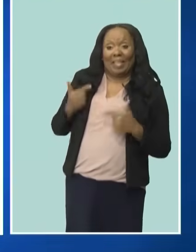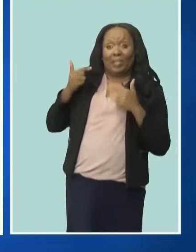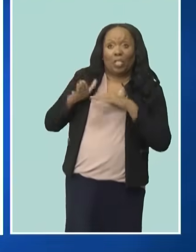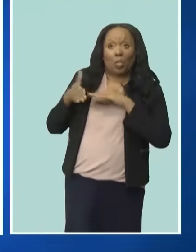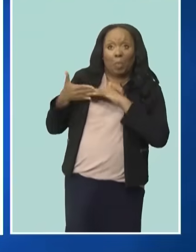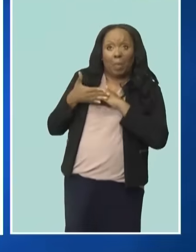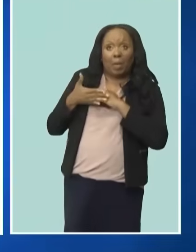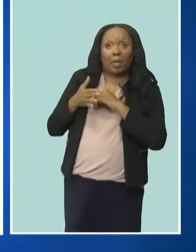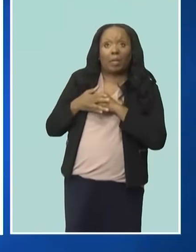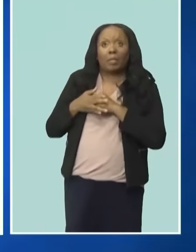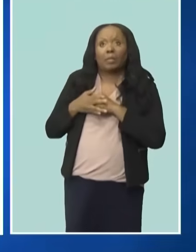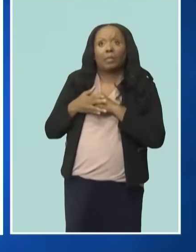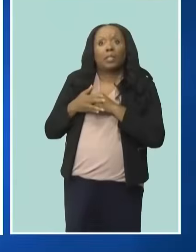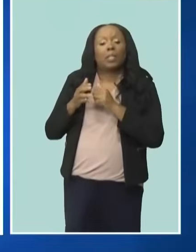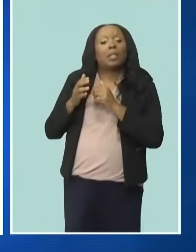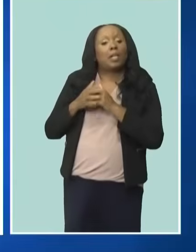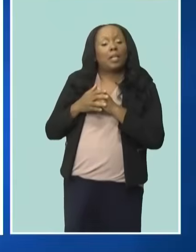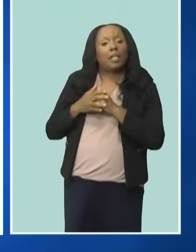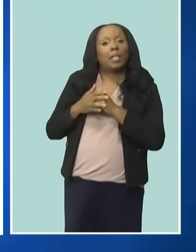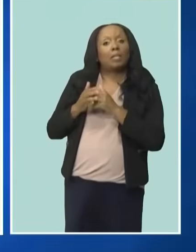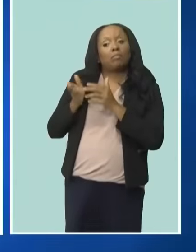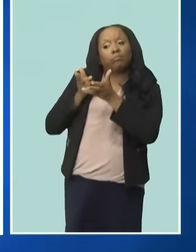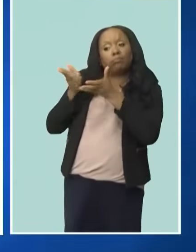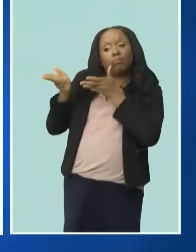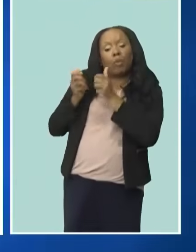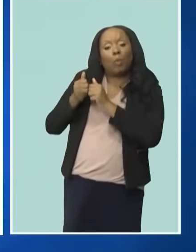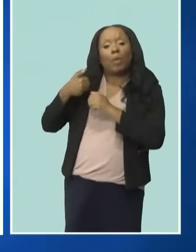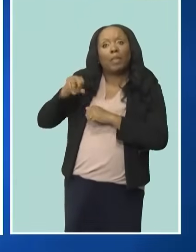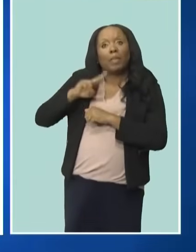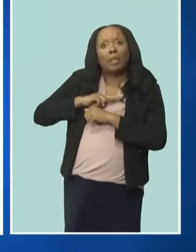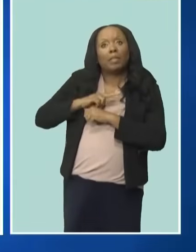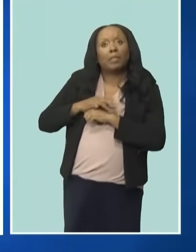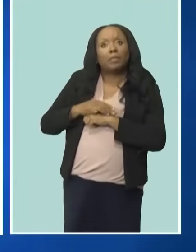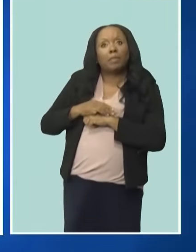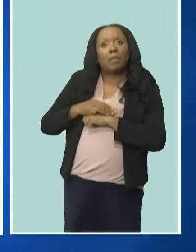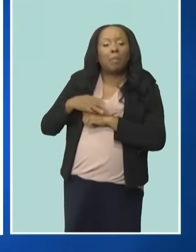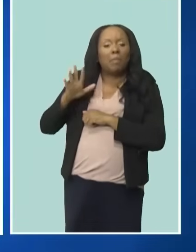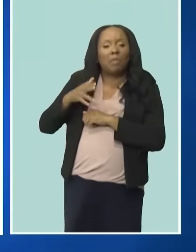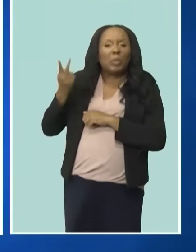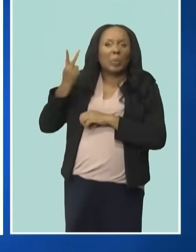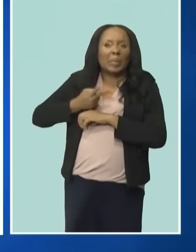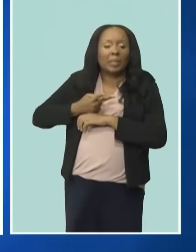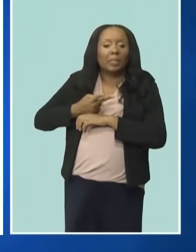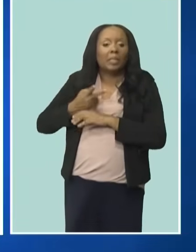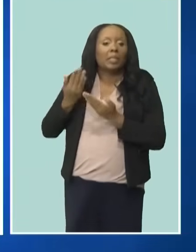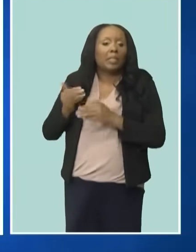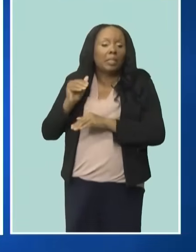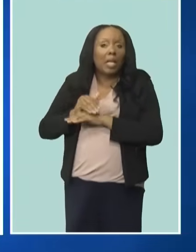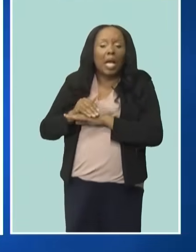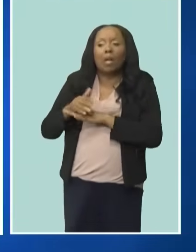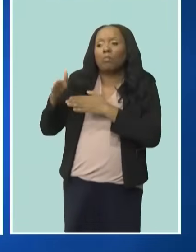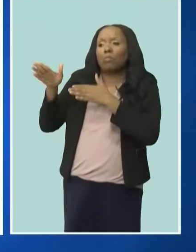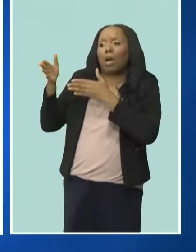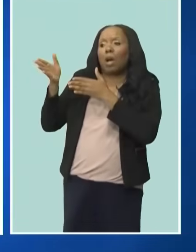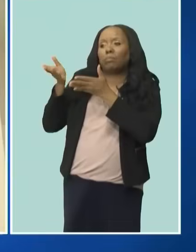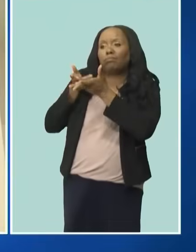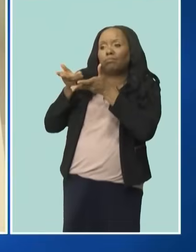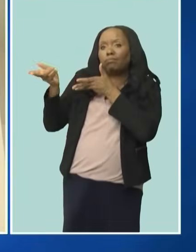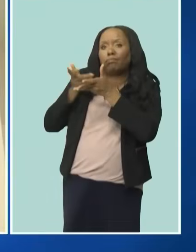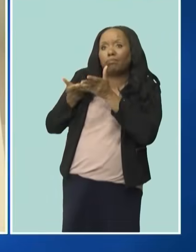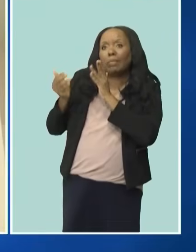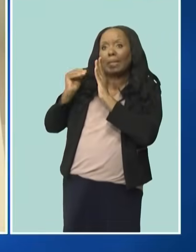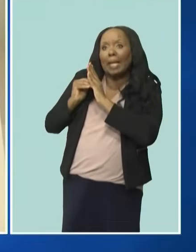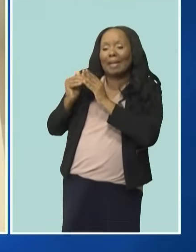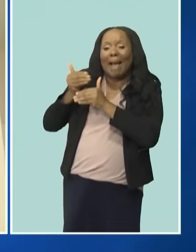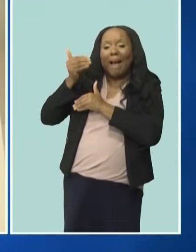He's been with us over the last few days, and tonight he joins us again to share post